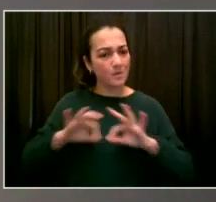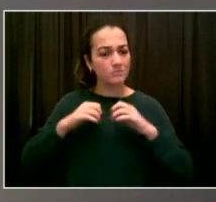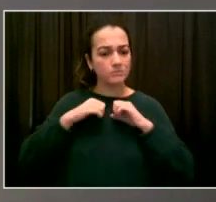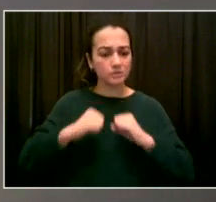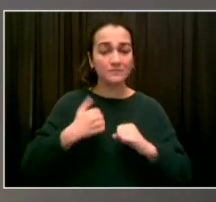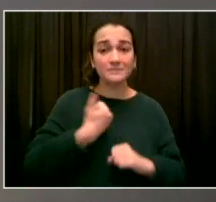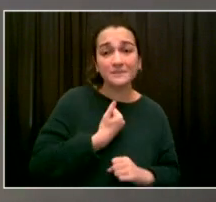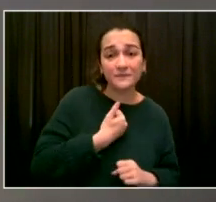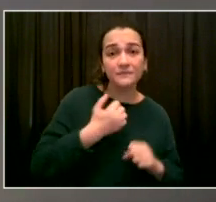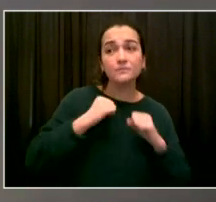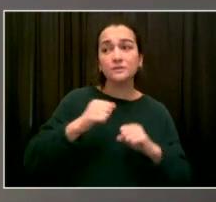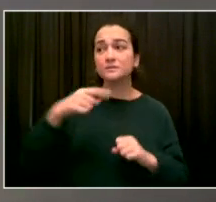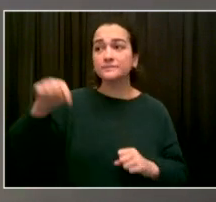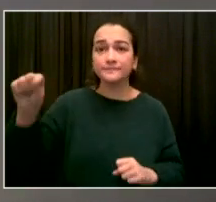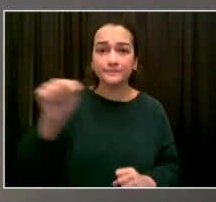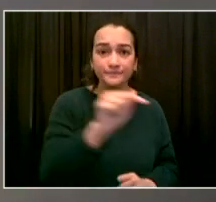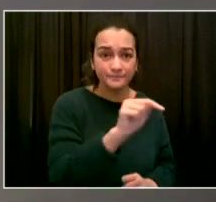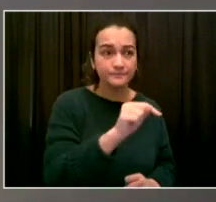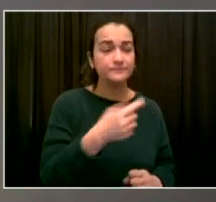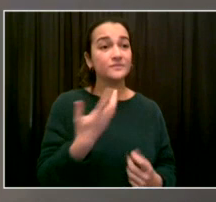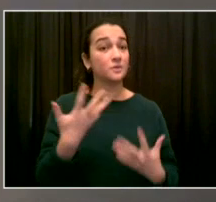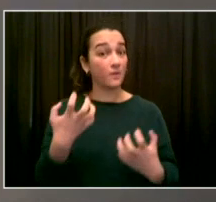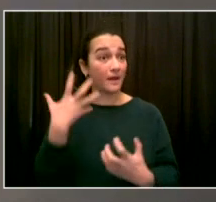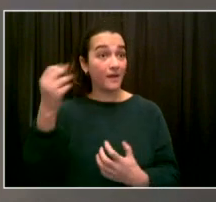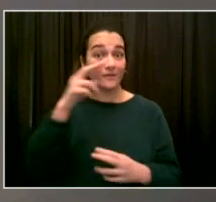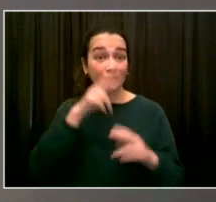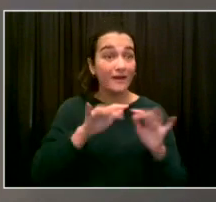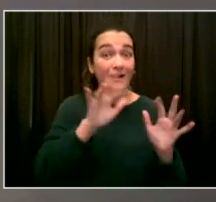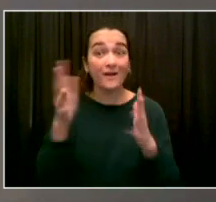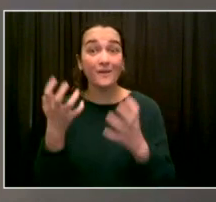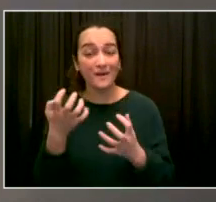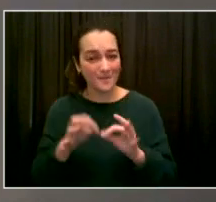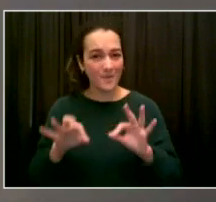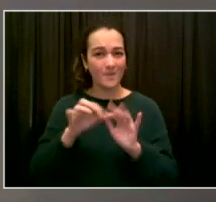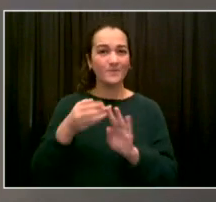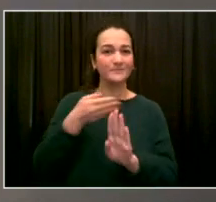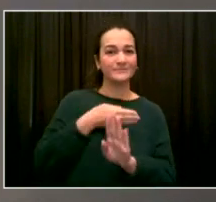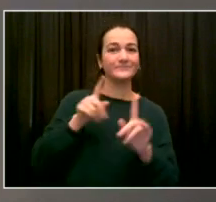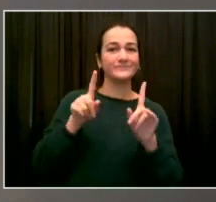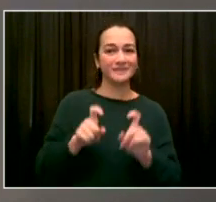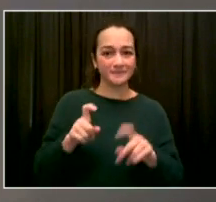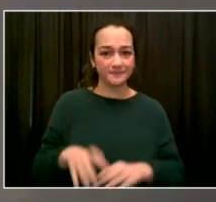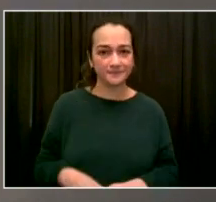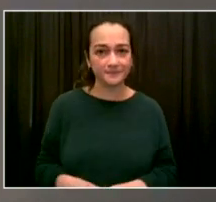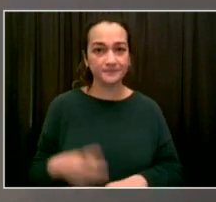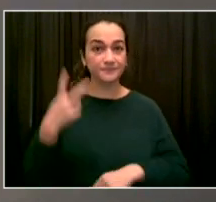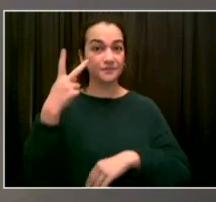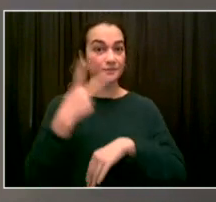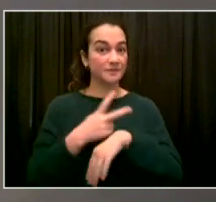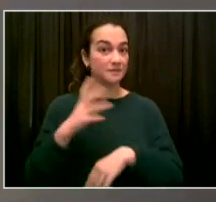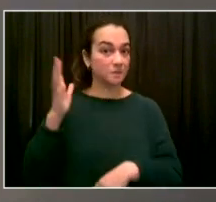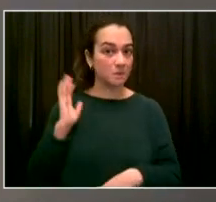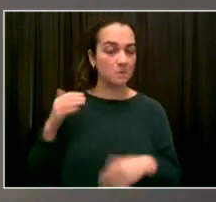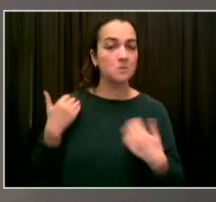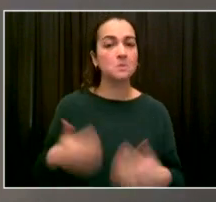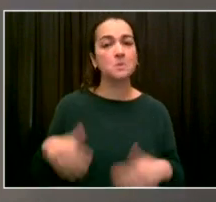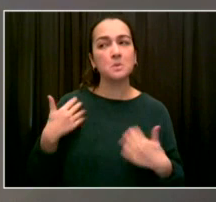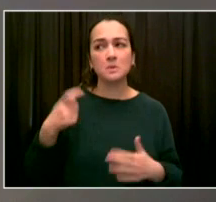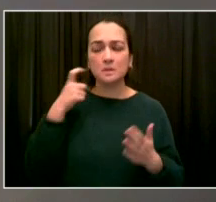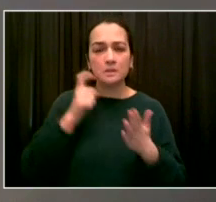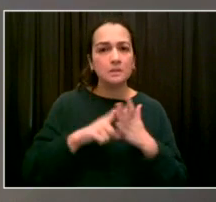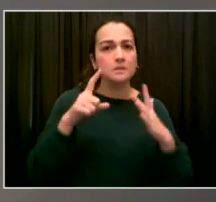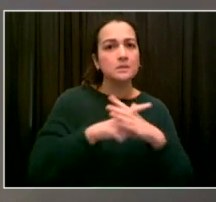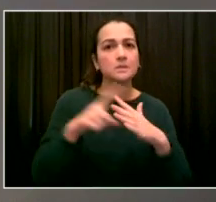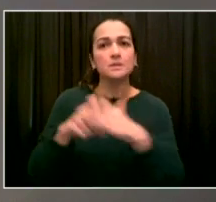some challenges in meeting the demand. So many people have come out for testing, and for a period of time, we did not